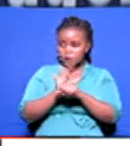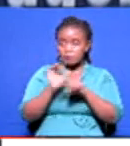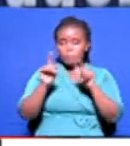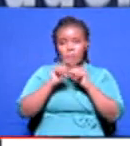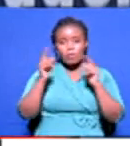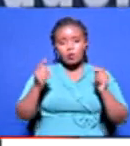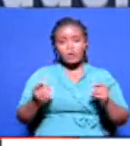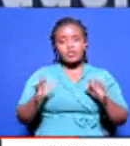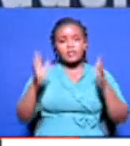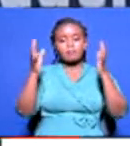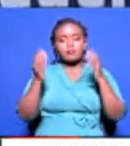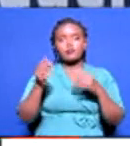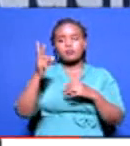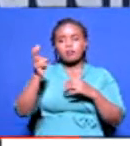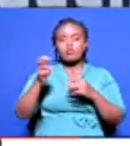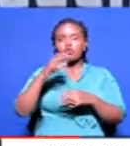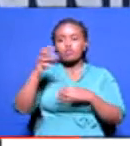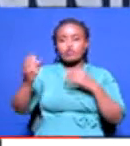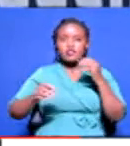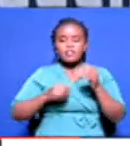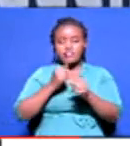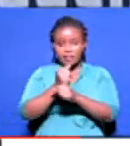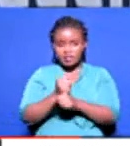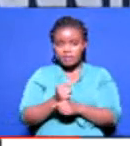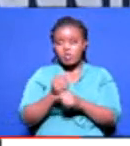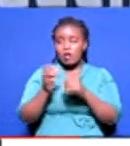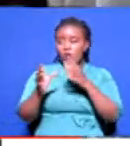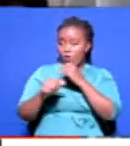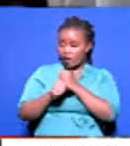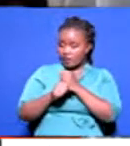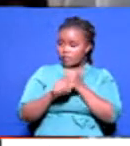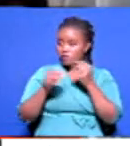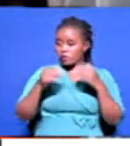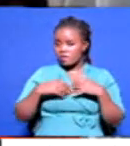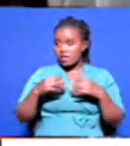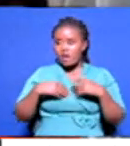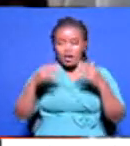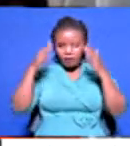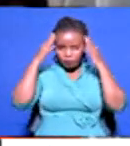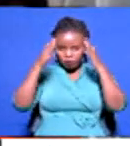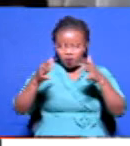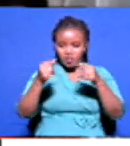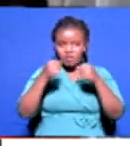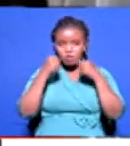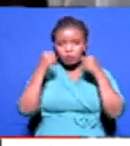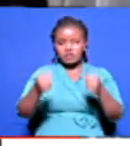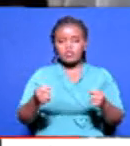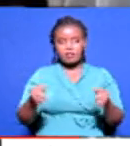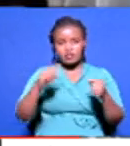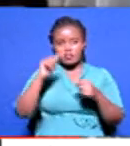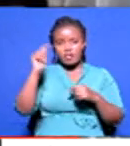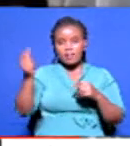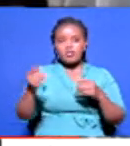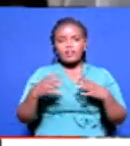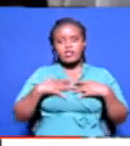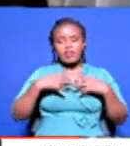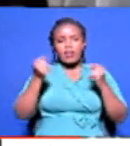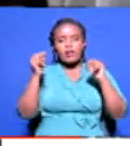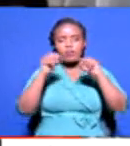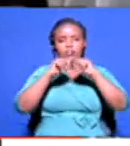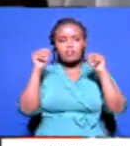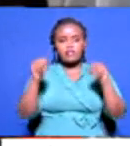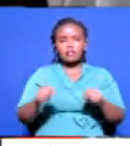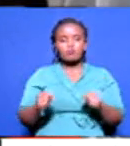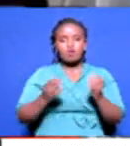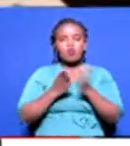anniversary, with Wasuna saying the organization has contributed to strengthening Kenya's healthcare system by leveraging data and technology